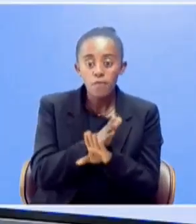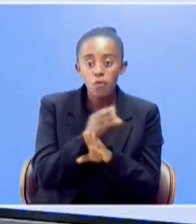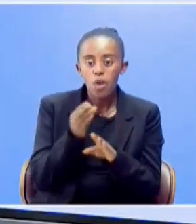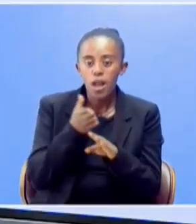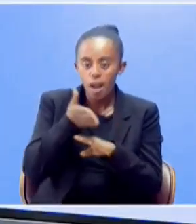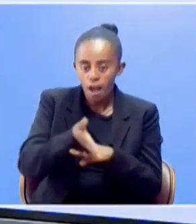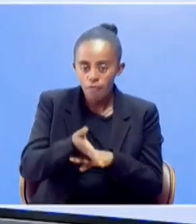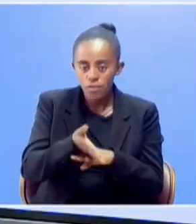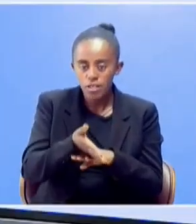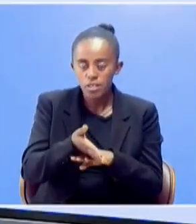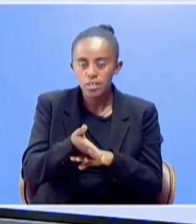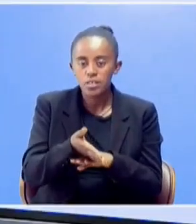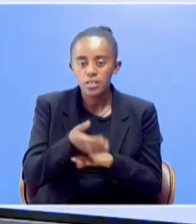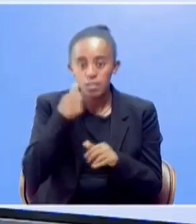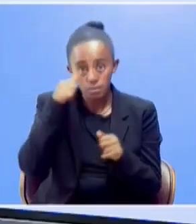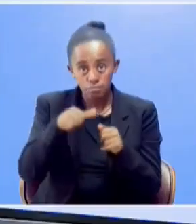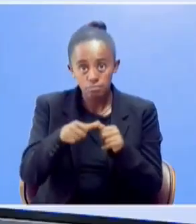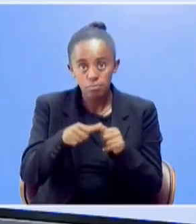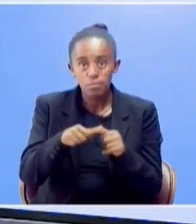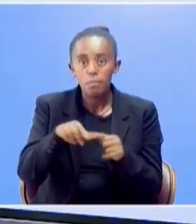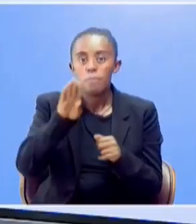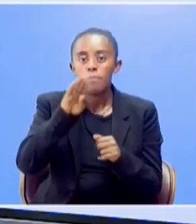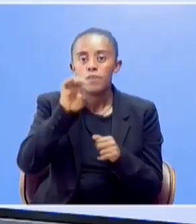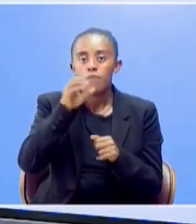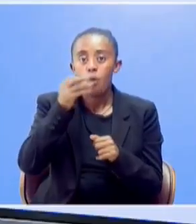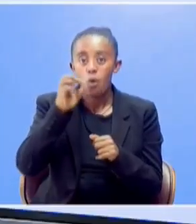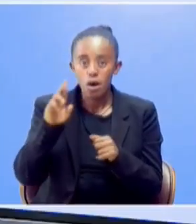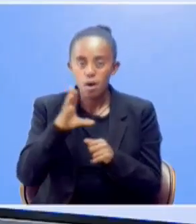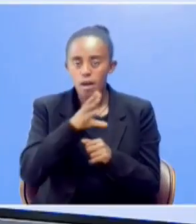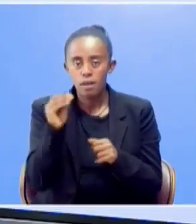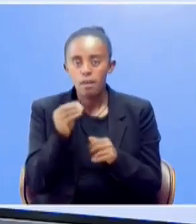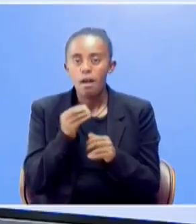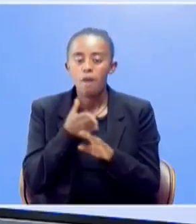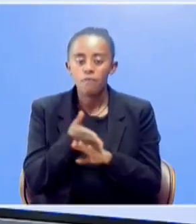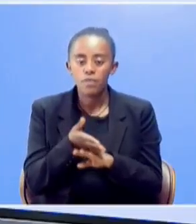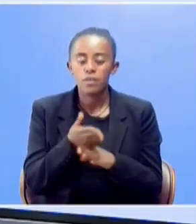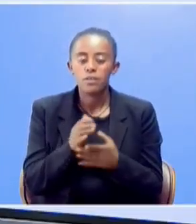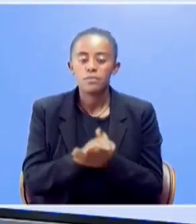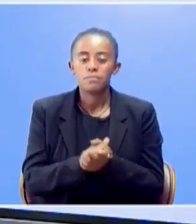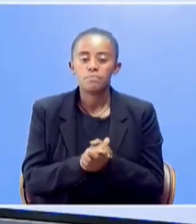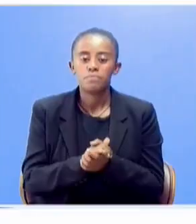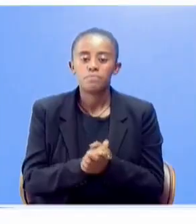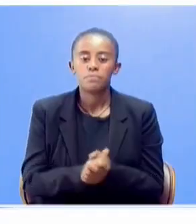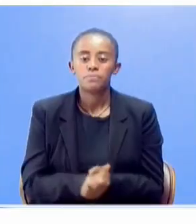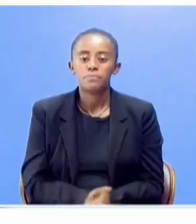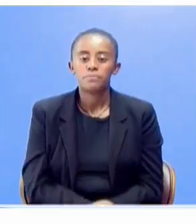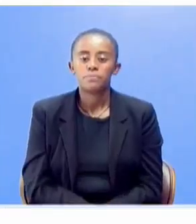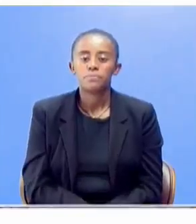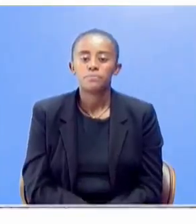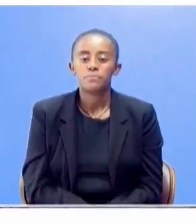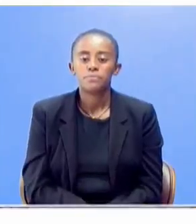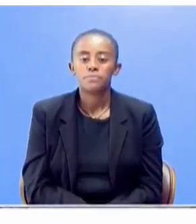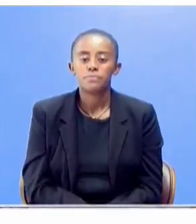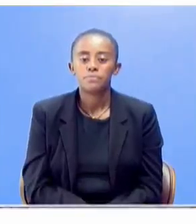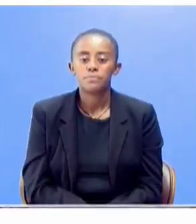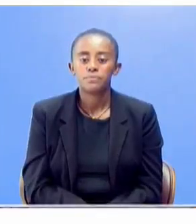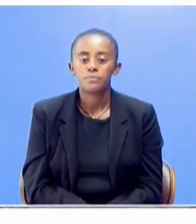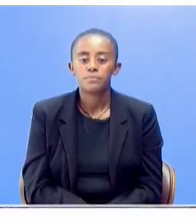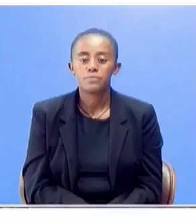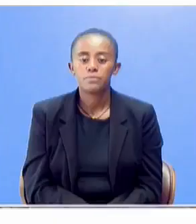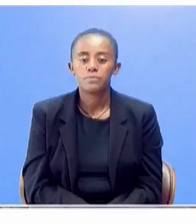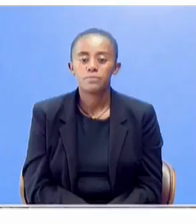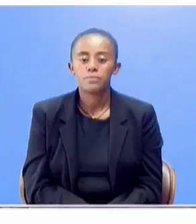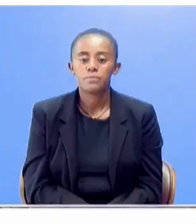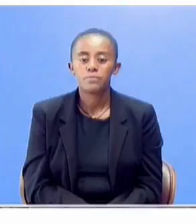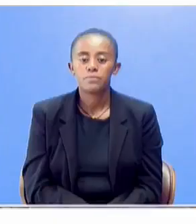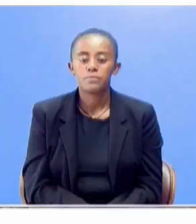after. Remember this, okay? Look. Remember this. The words